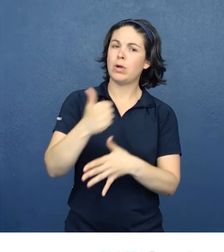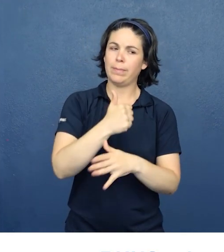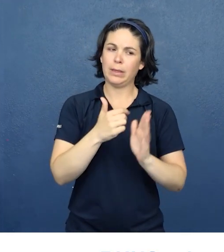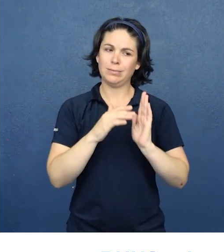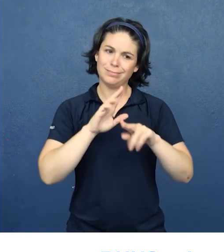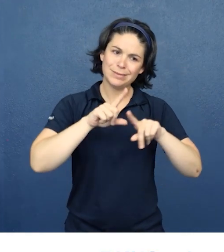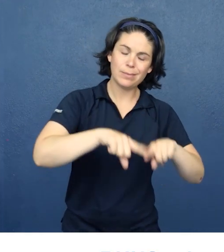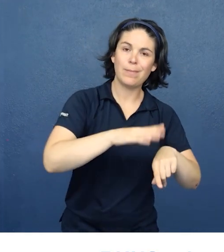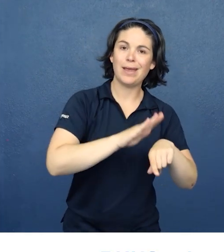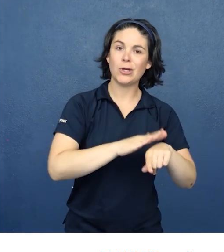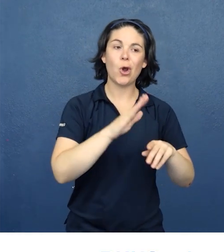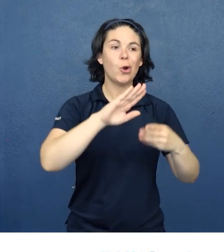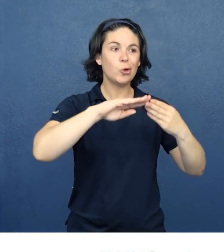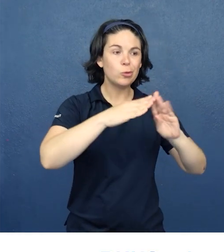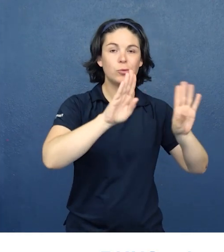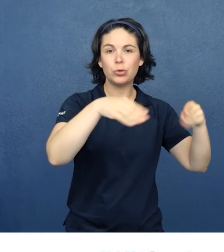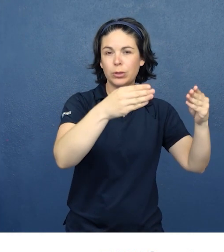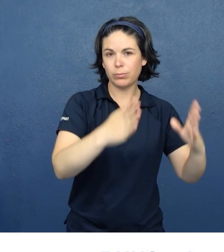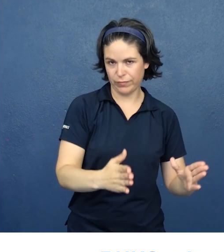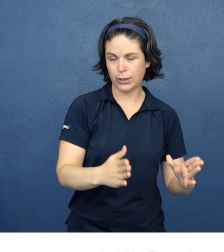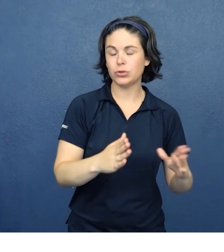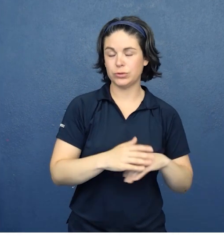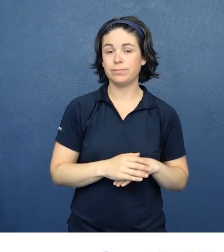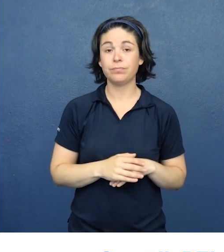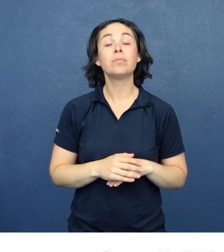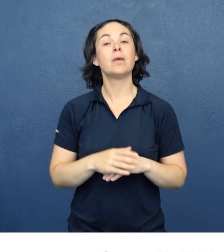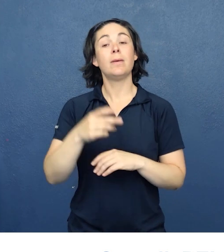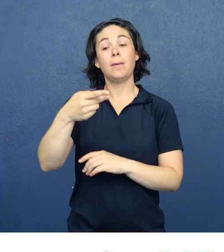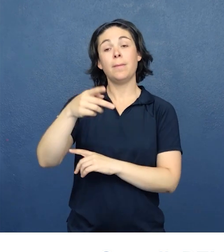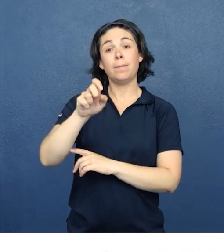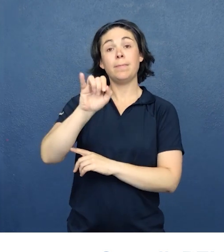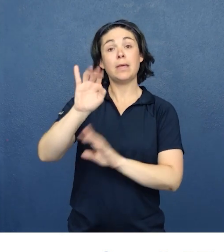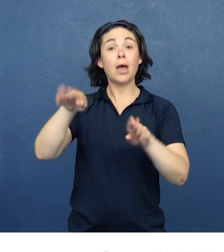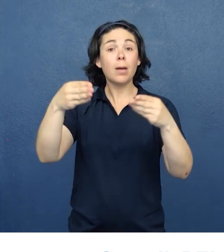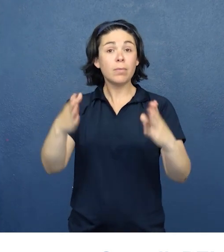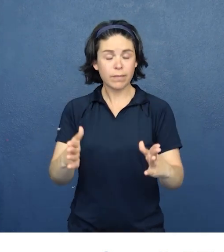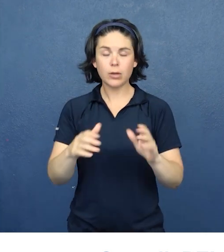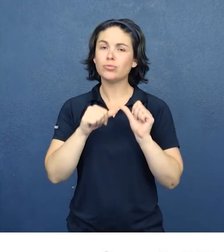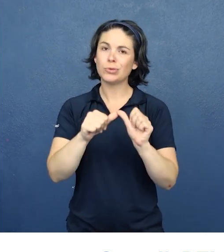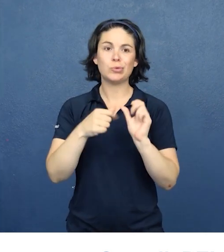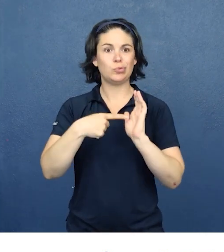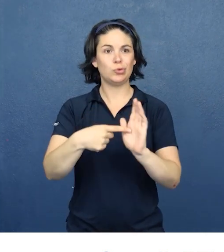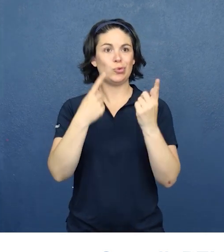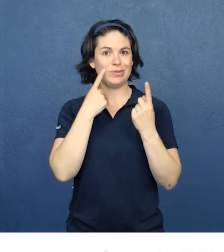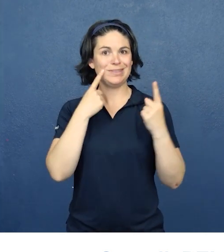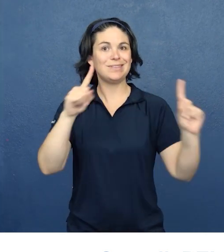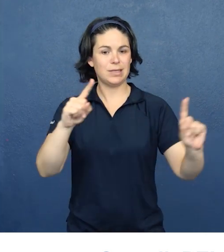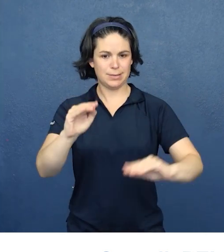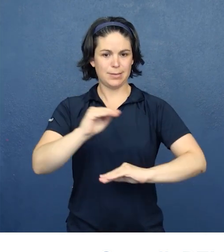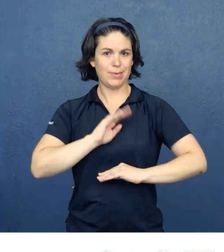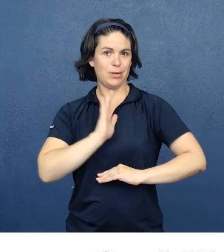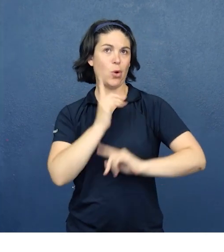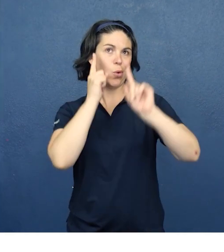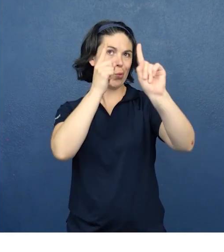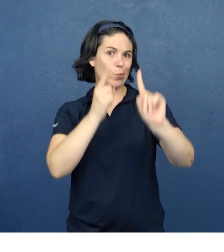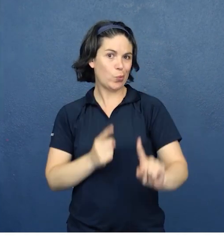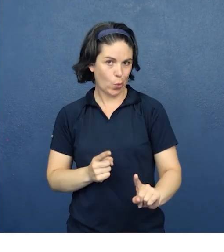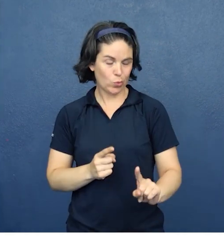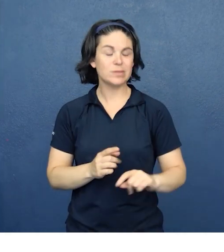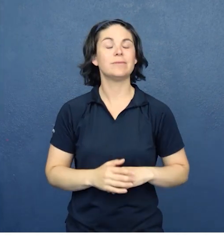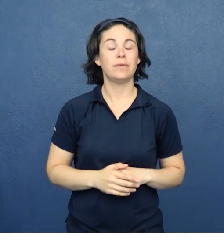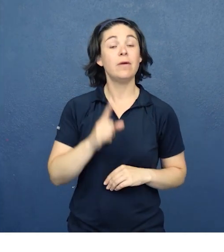community contractors to provide PEI services. Overall, PEI providers continue to show success in meeting program goals